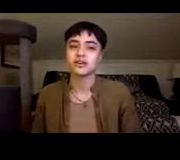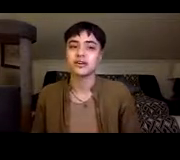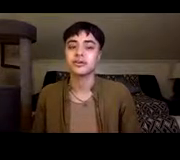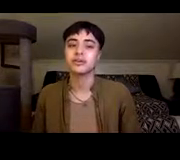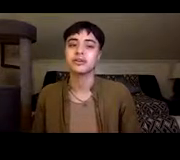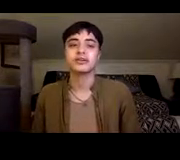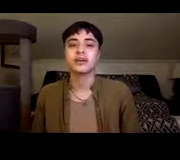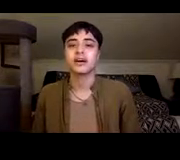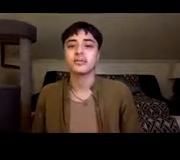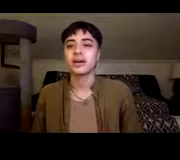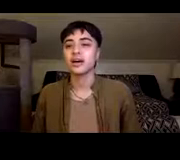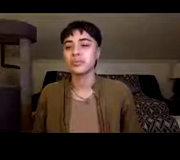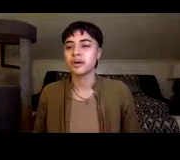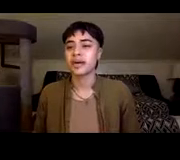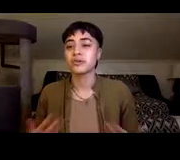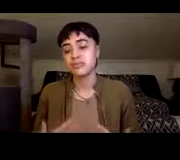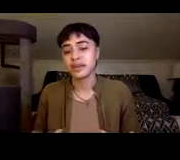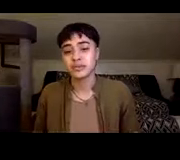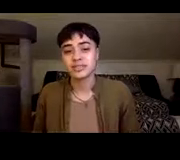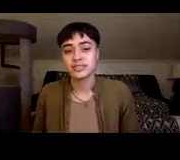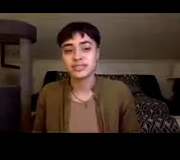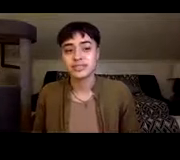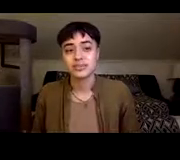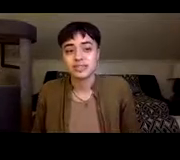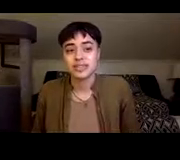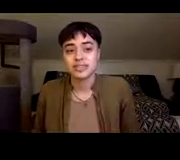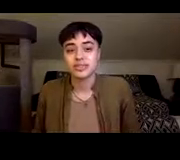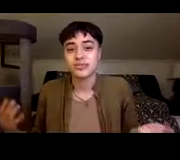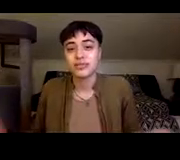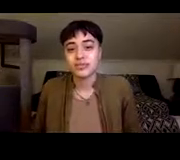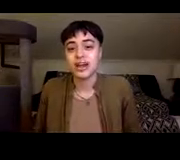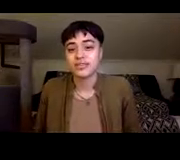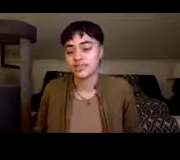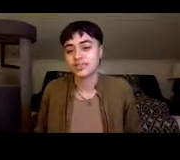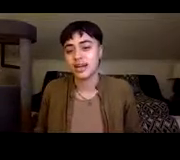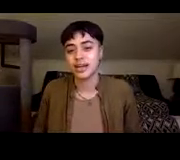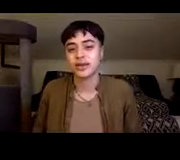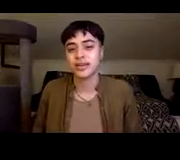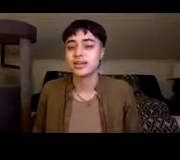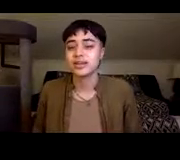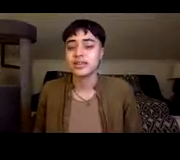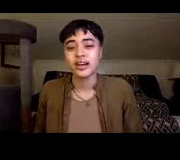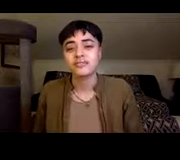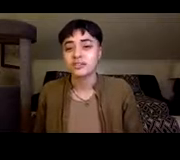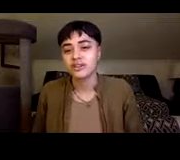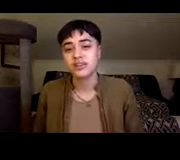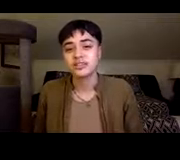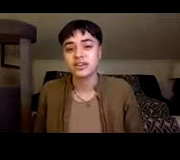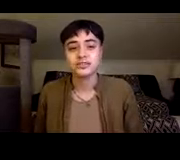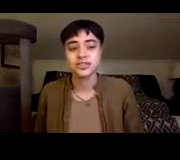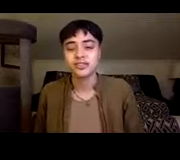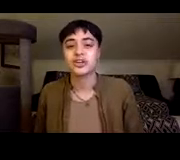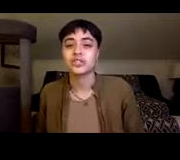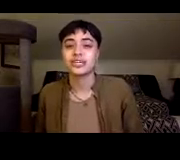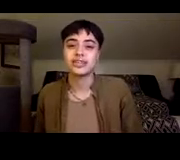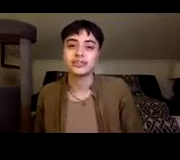also help my own family's business sort of thrive in this time when a lot of restaurants are